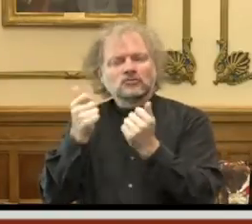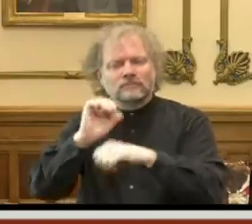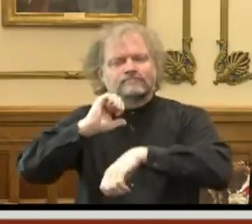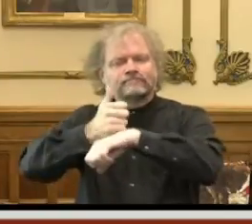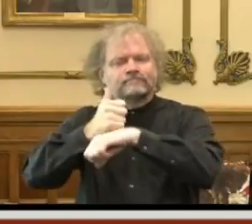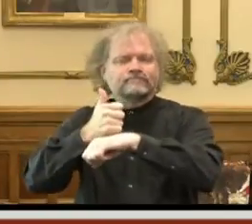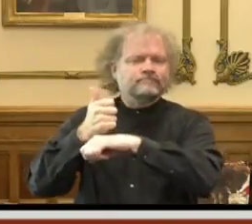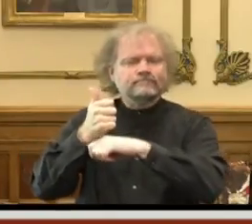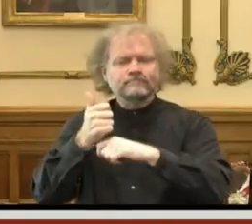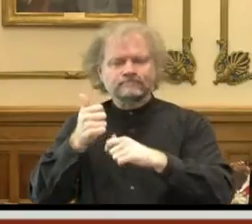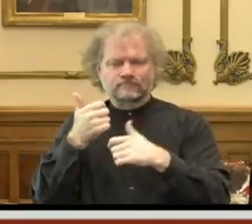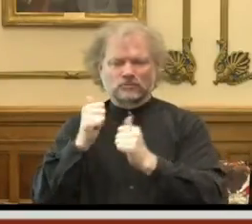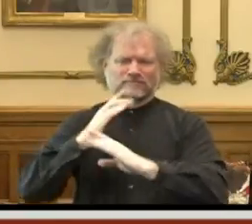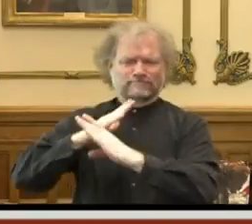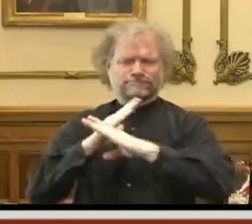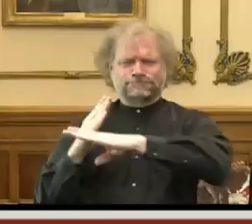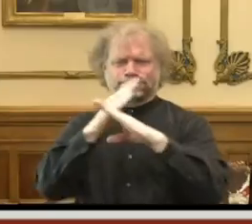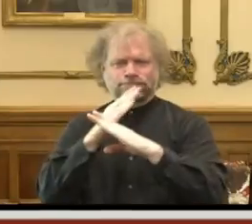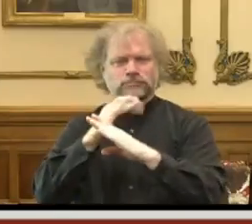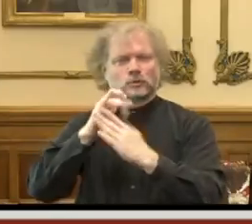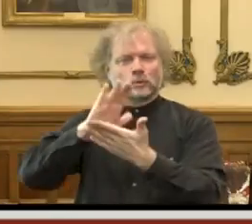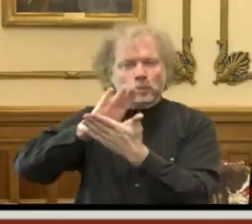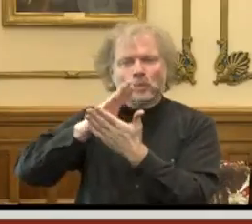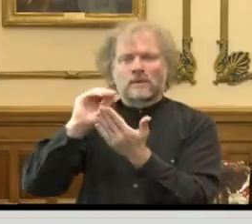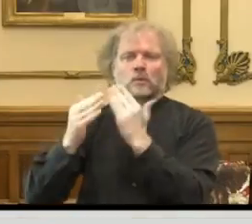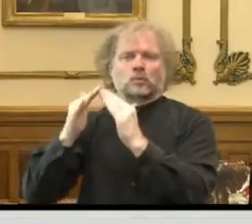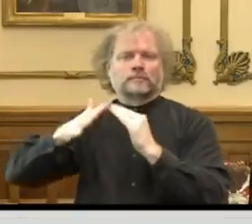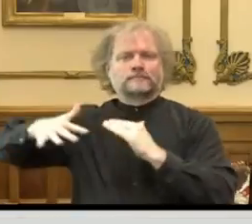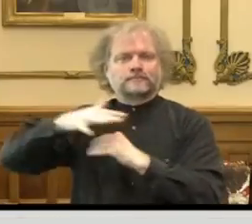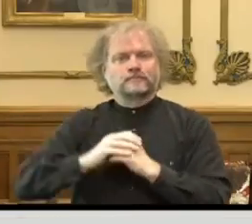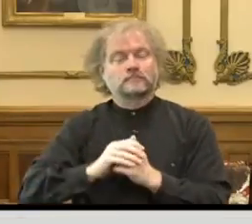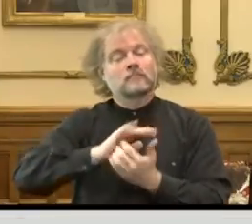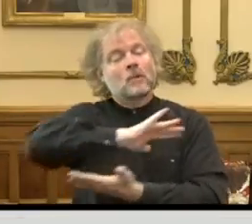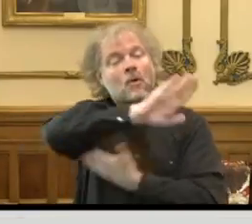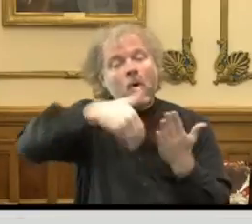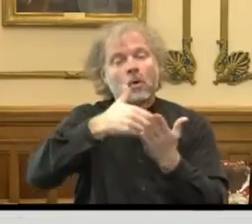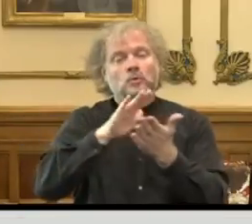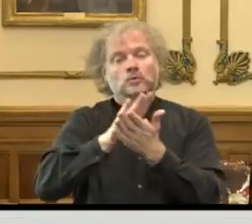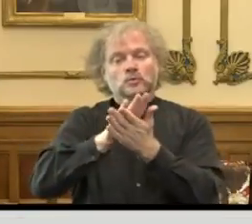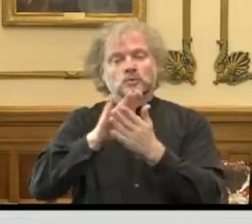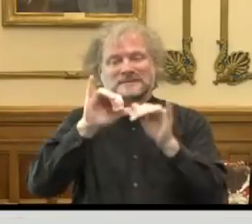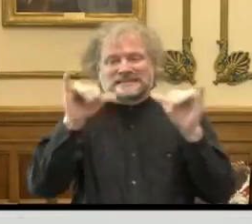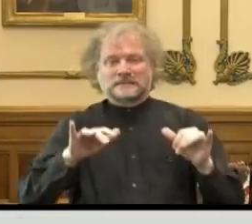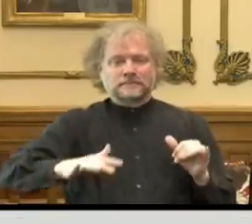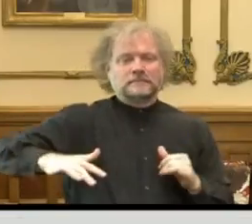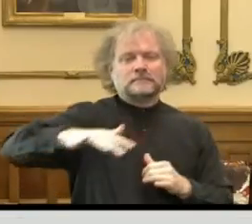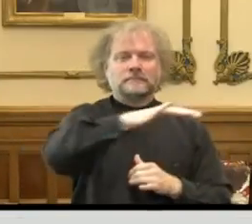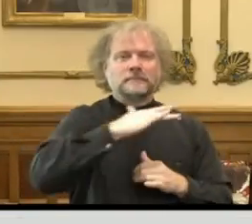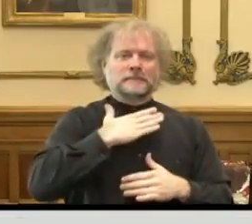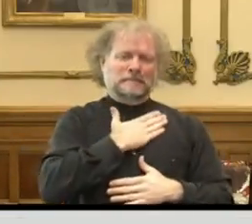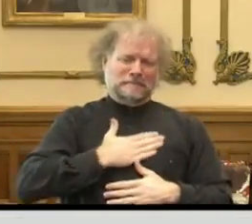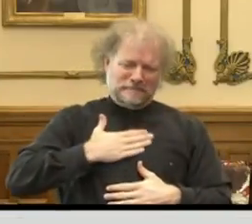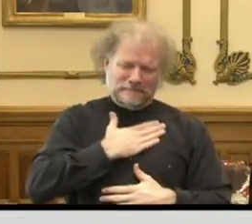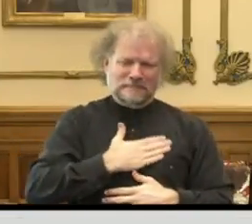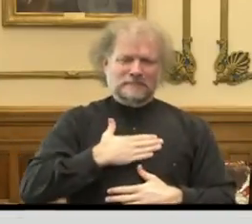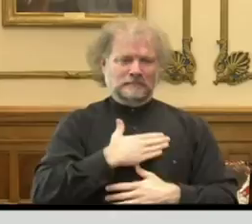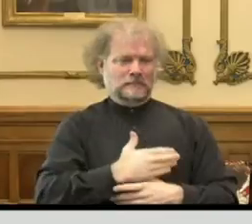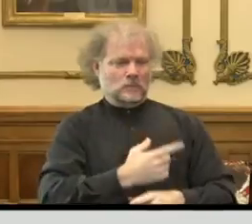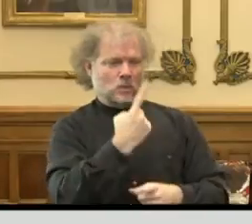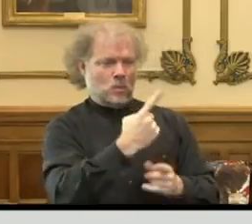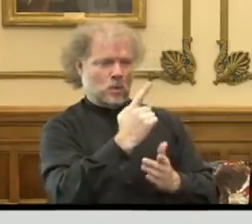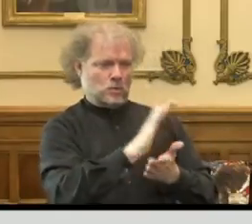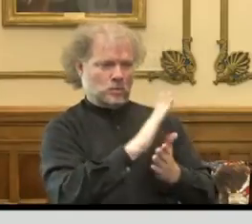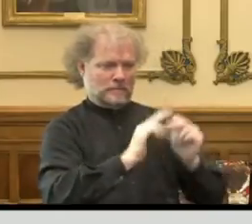aggressive prevention efforts in schools and communities. All school systems are asked to make every effort to keep one school